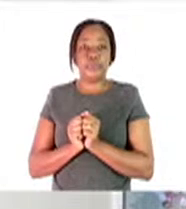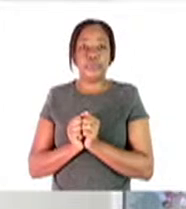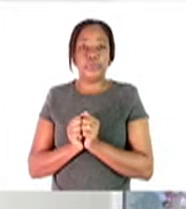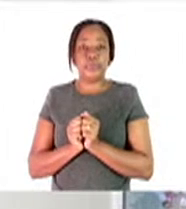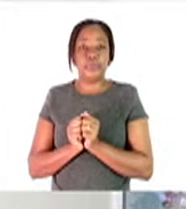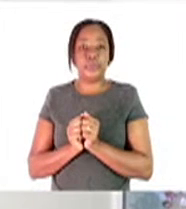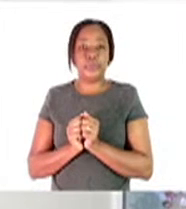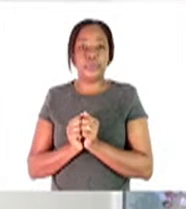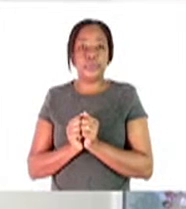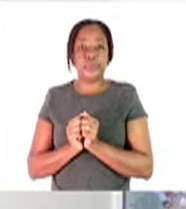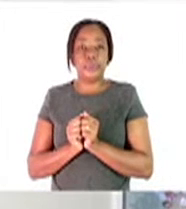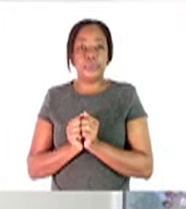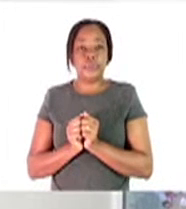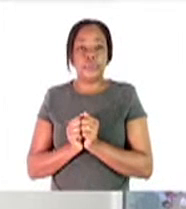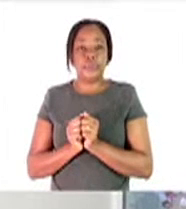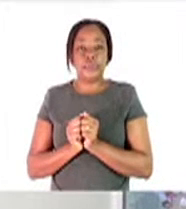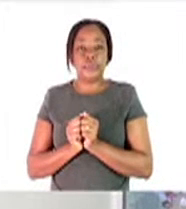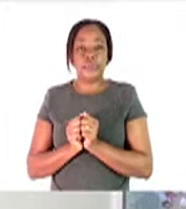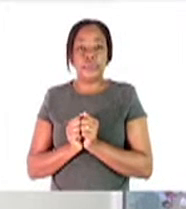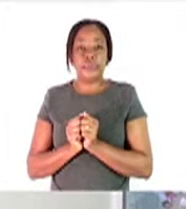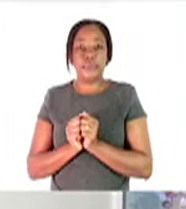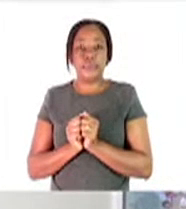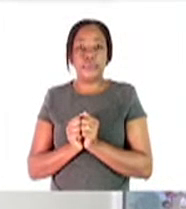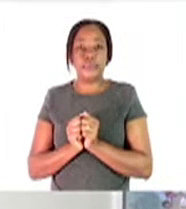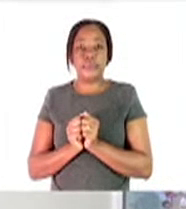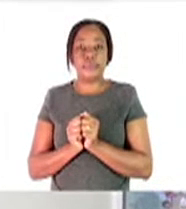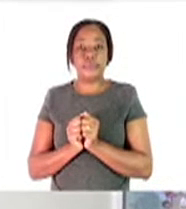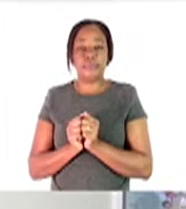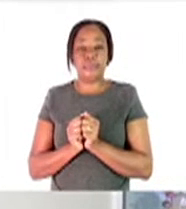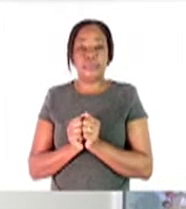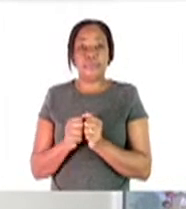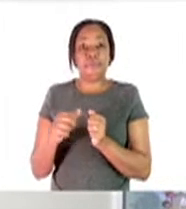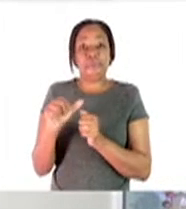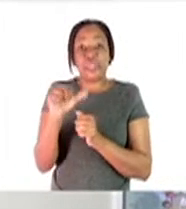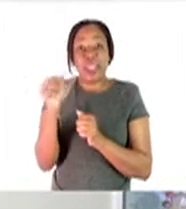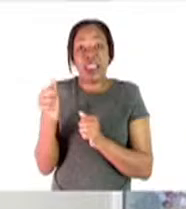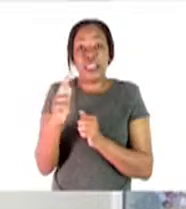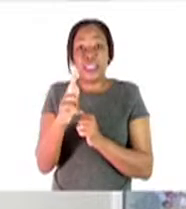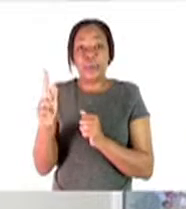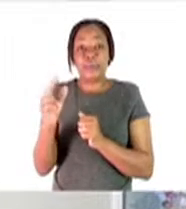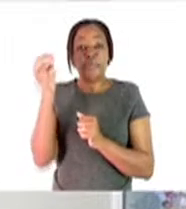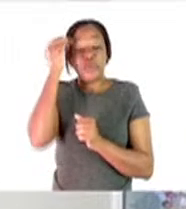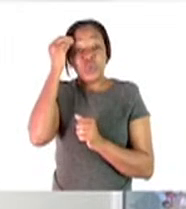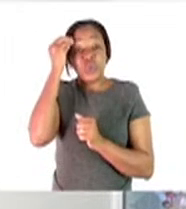Okay. And for those that can read, we also use